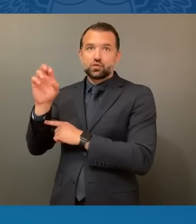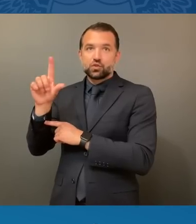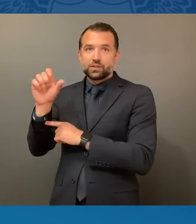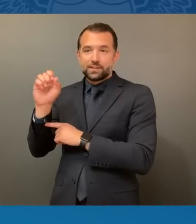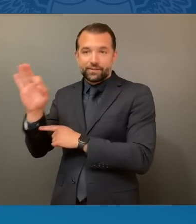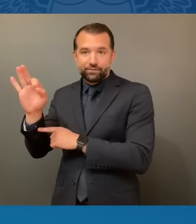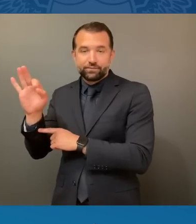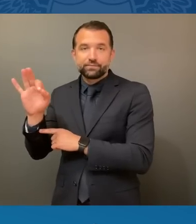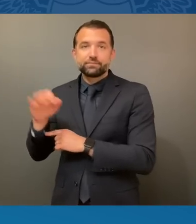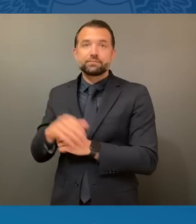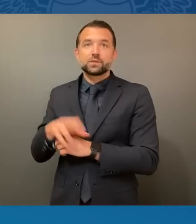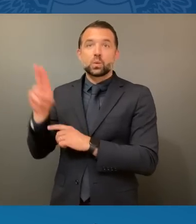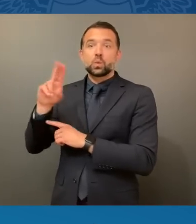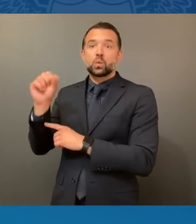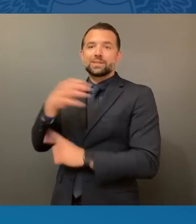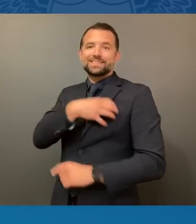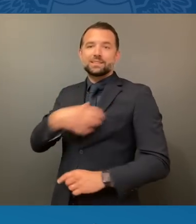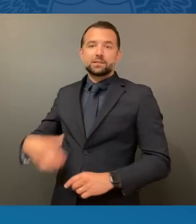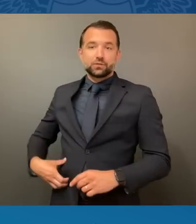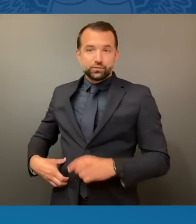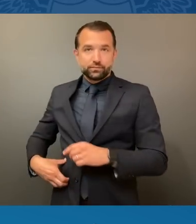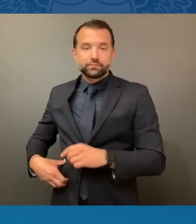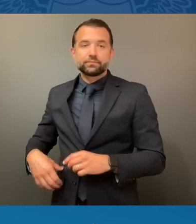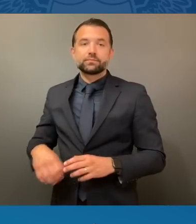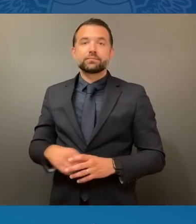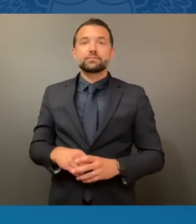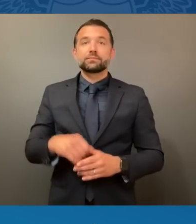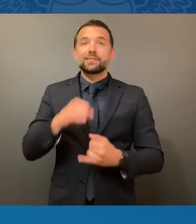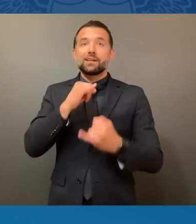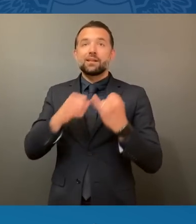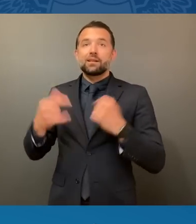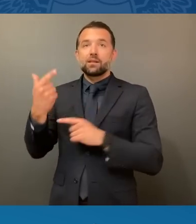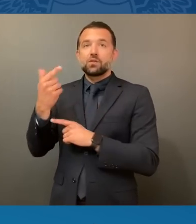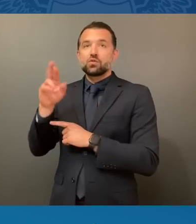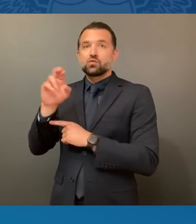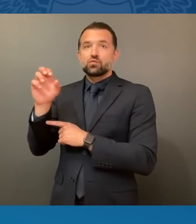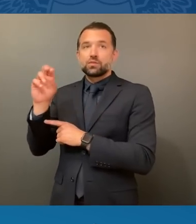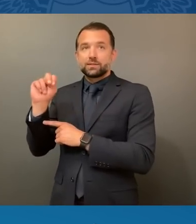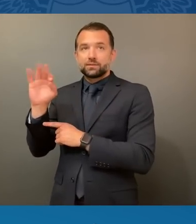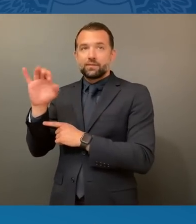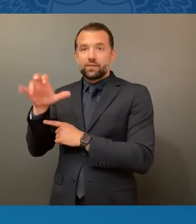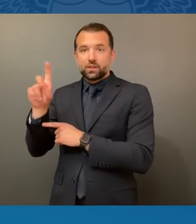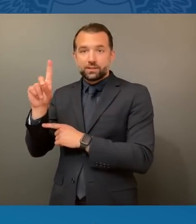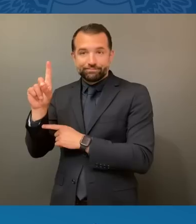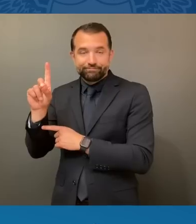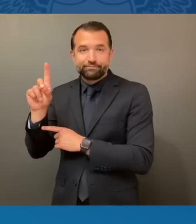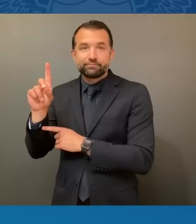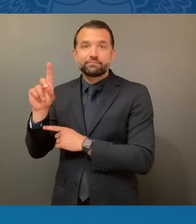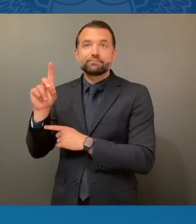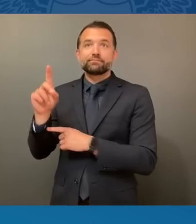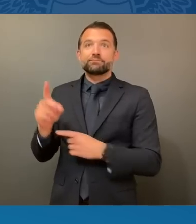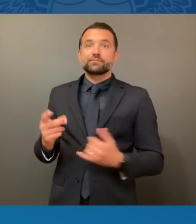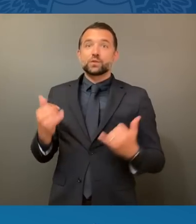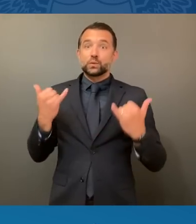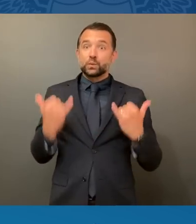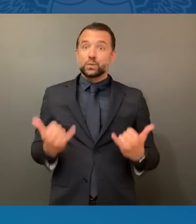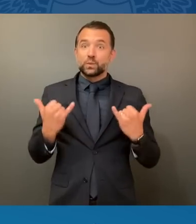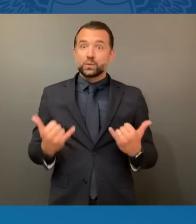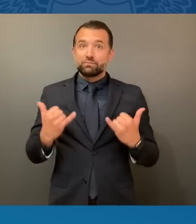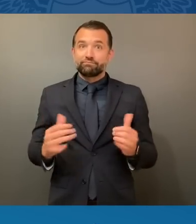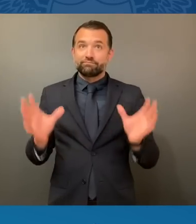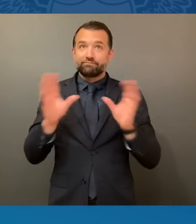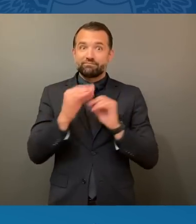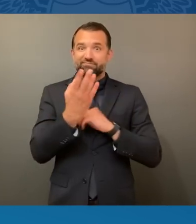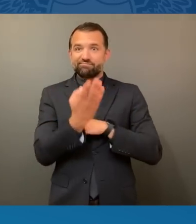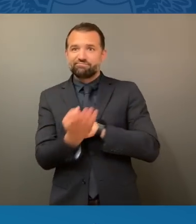Linda Thomas-Greenfield. And now, as we close our program today, and we get closer to our program,